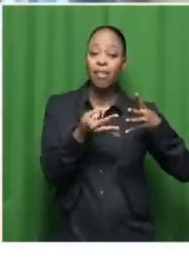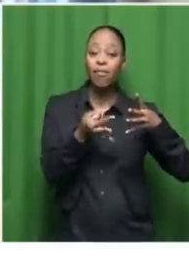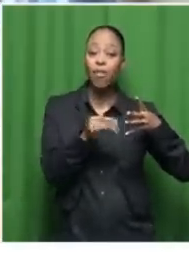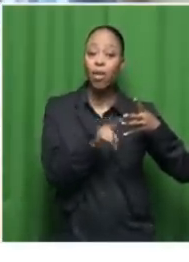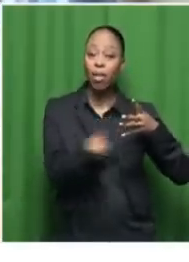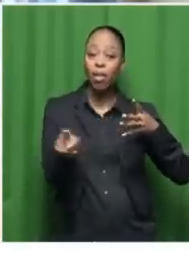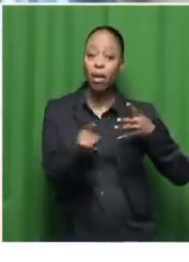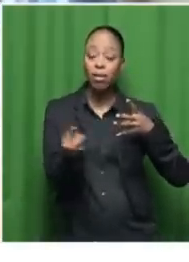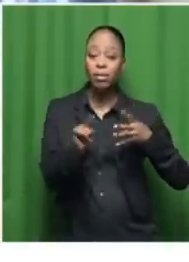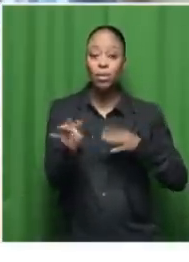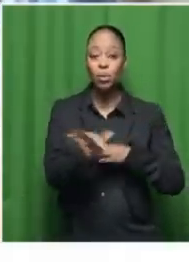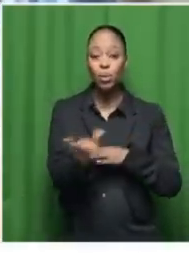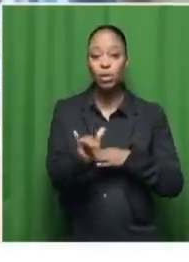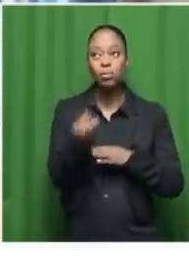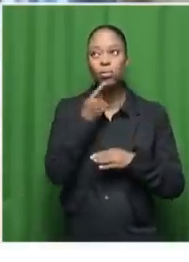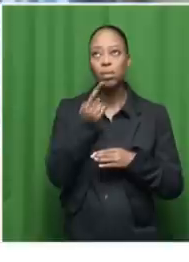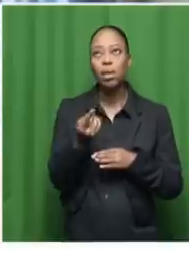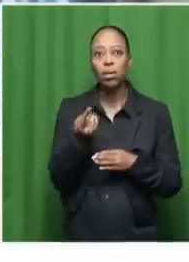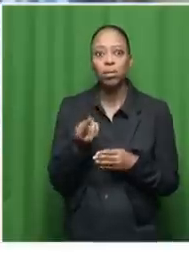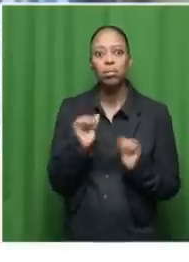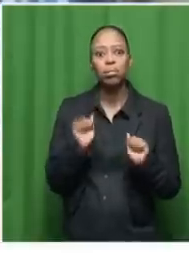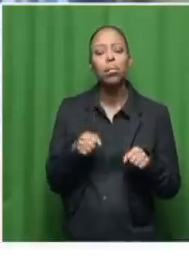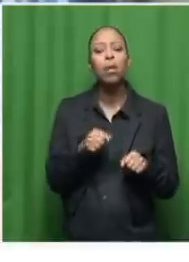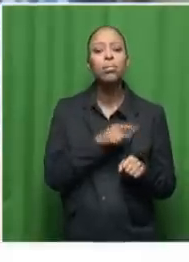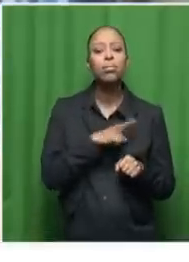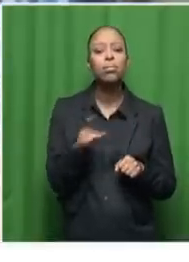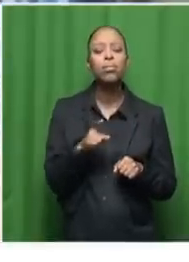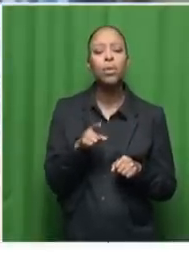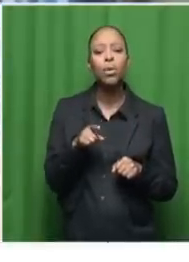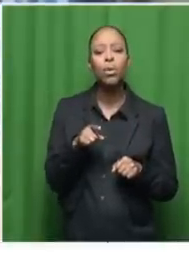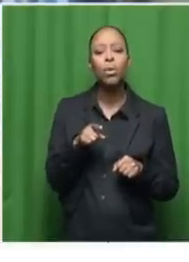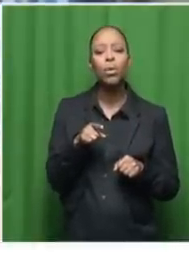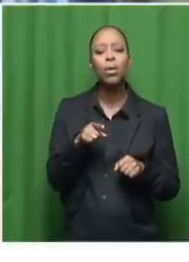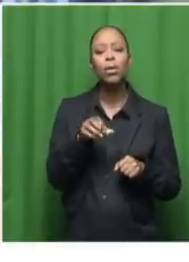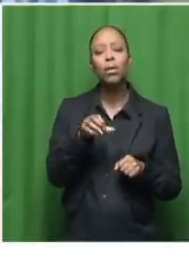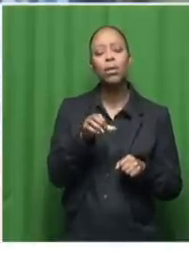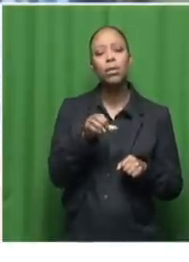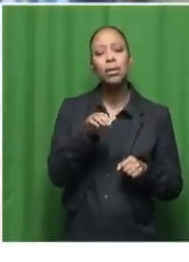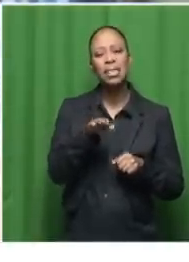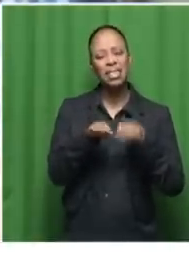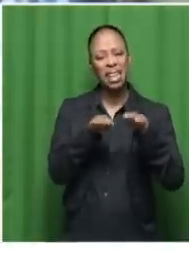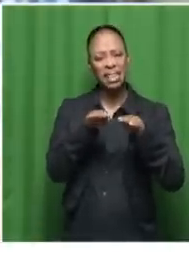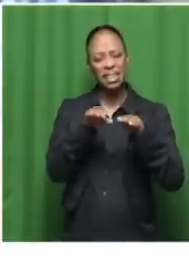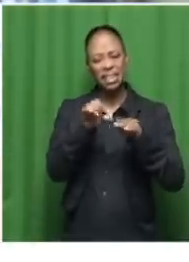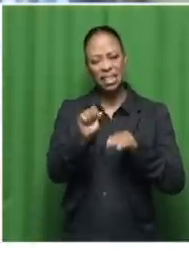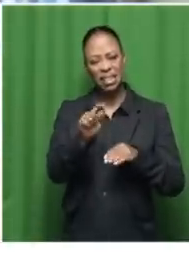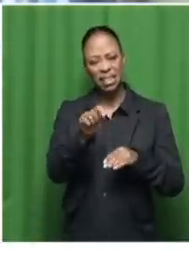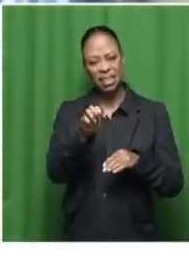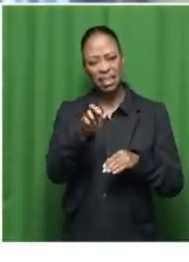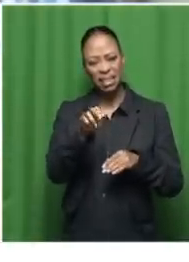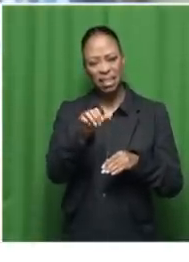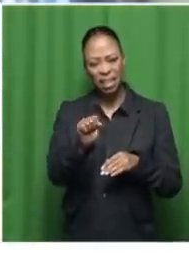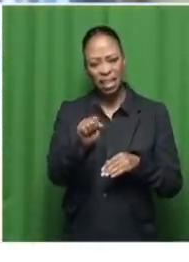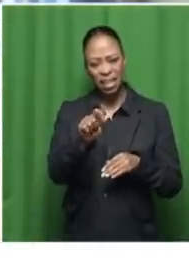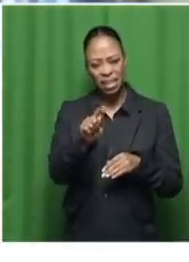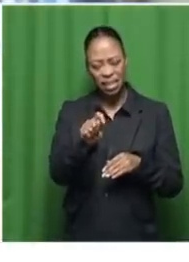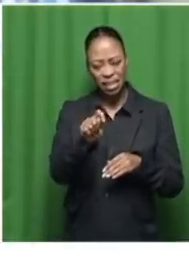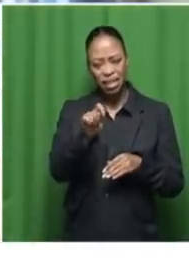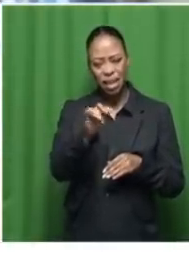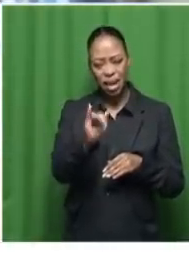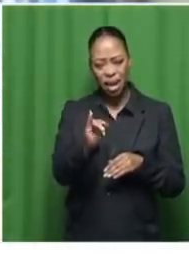the main criteria are called, is the STIRS criteria. And that acronym,